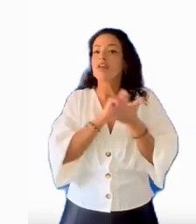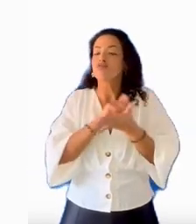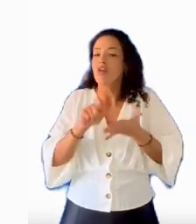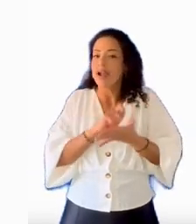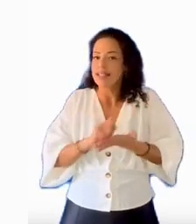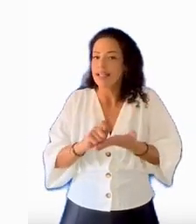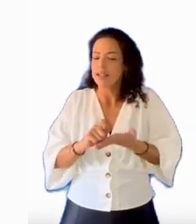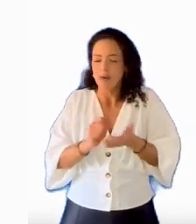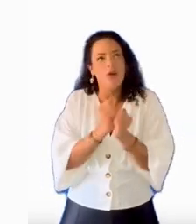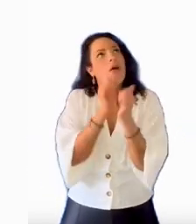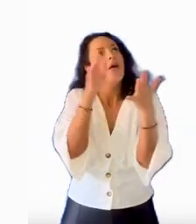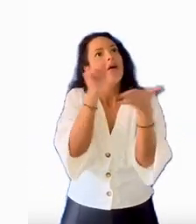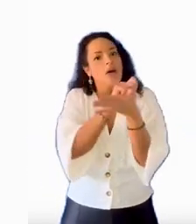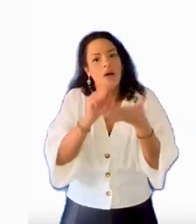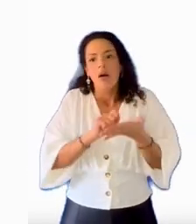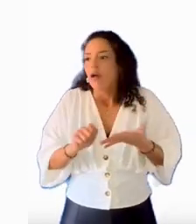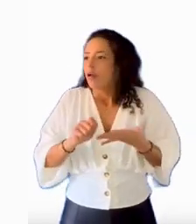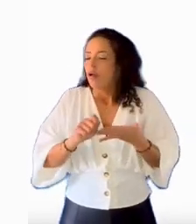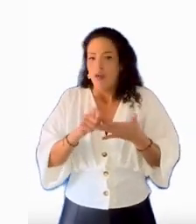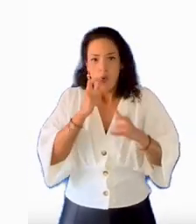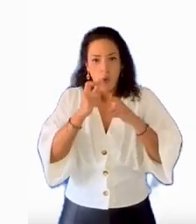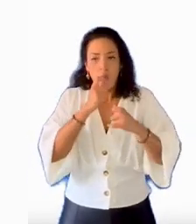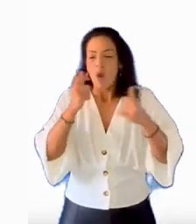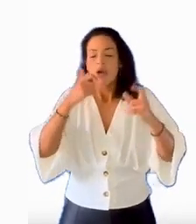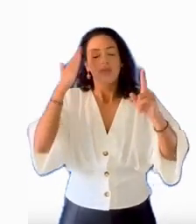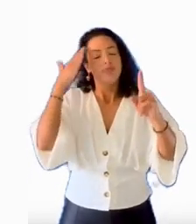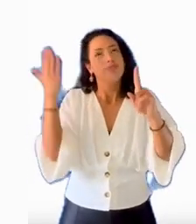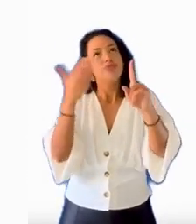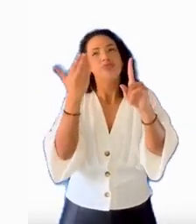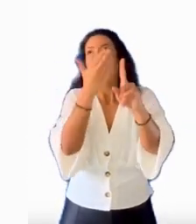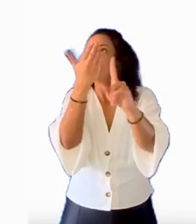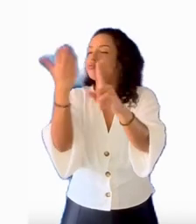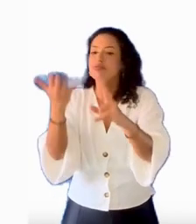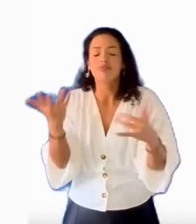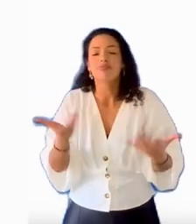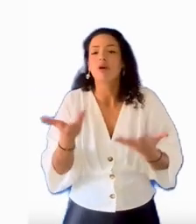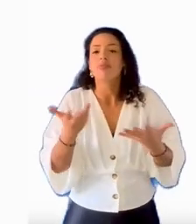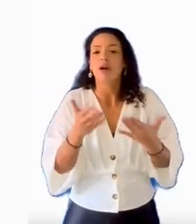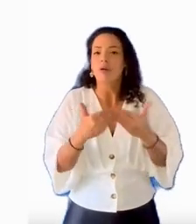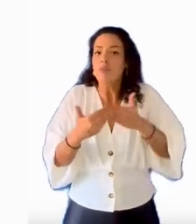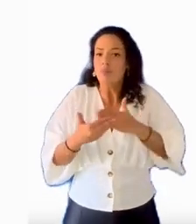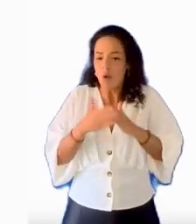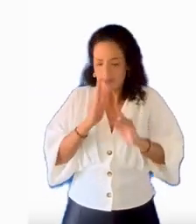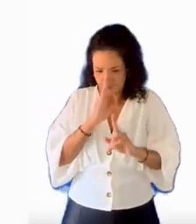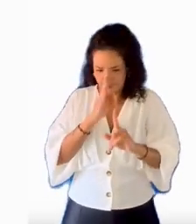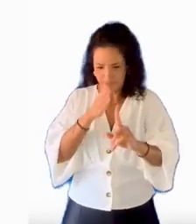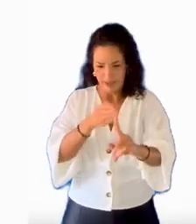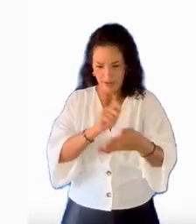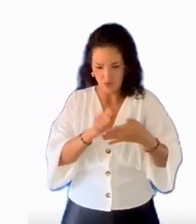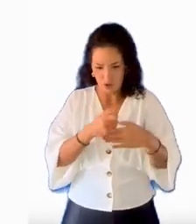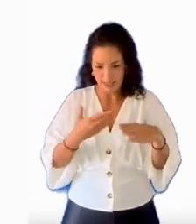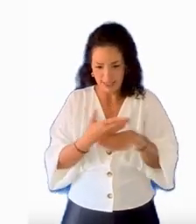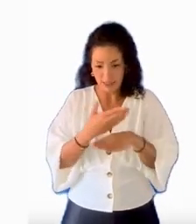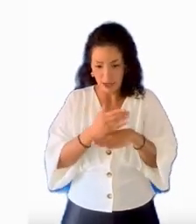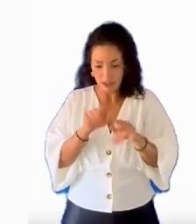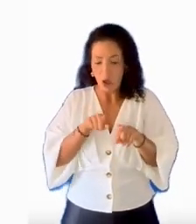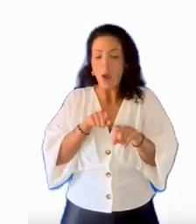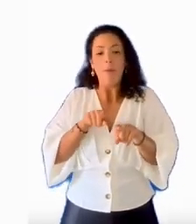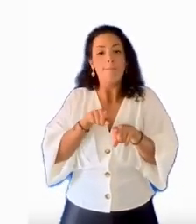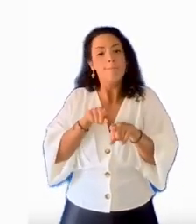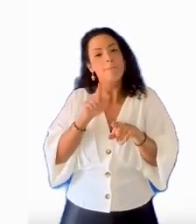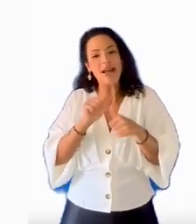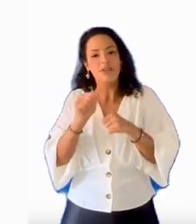to curiosity, travelling wherever the words may take you. Other more directed writing tasks may be better suited to prompts